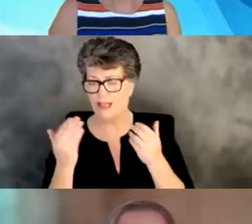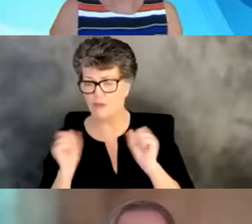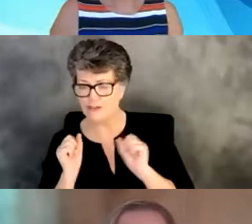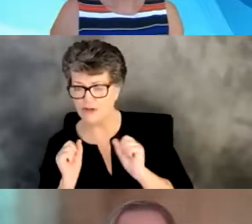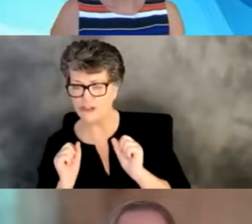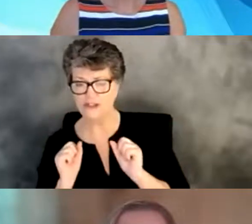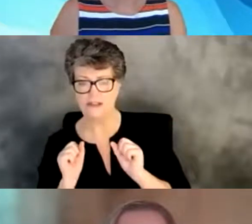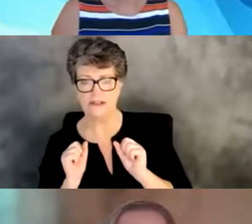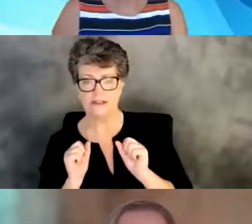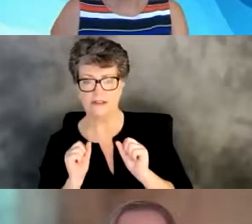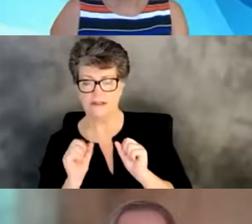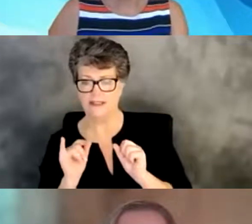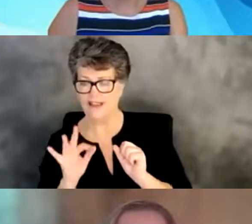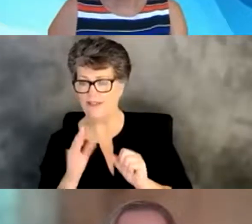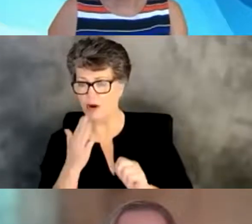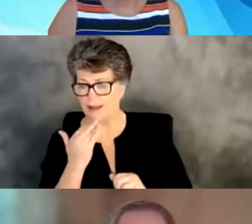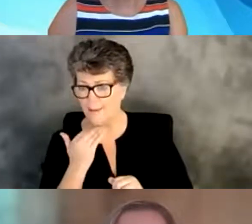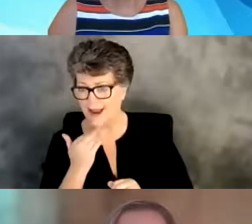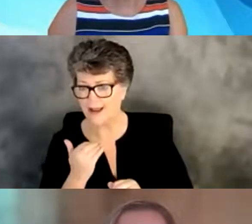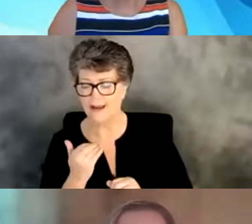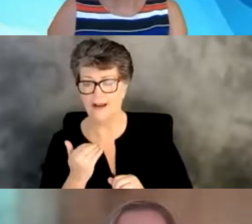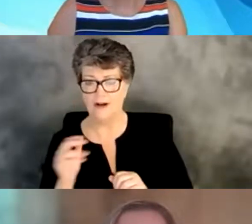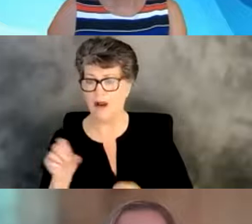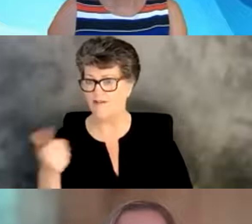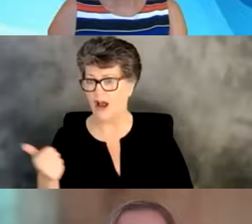if they're a diabetic or have other